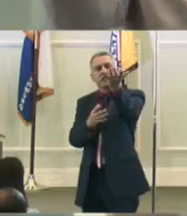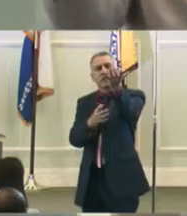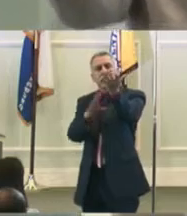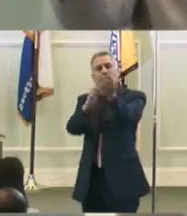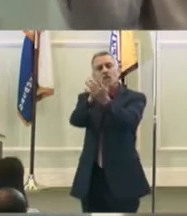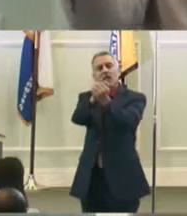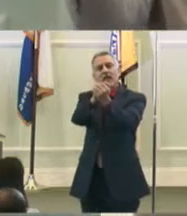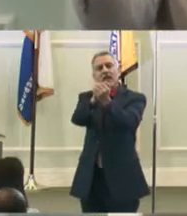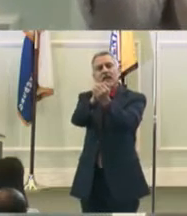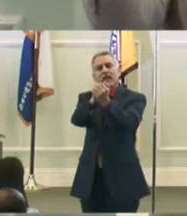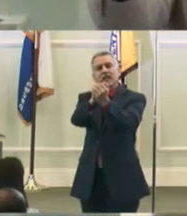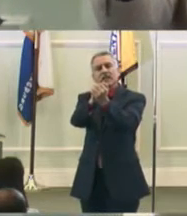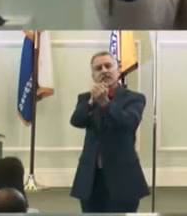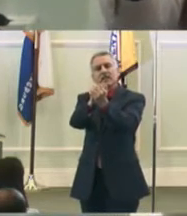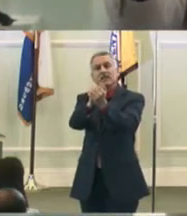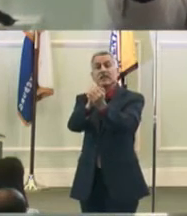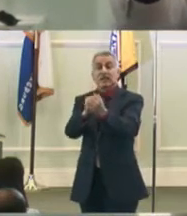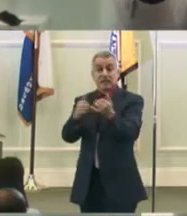still here.